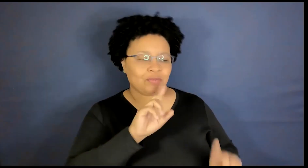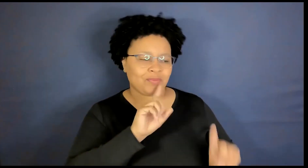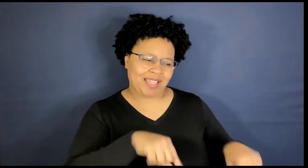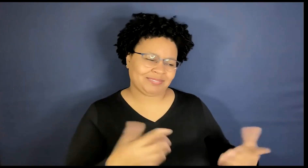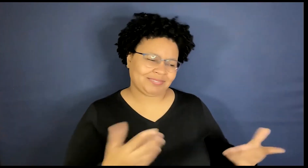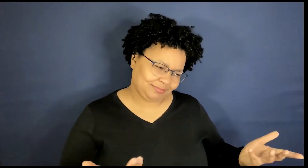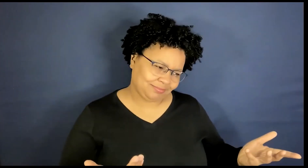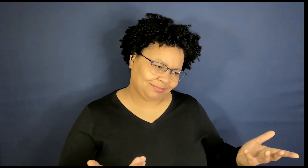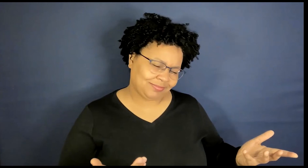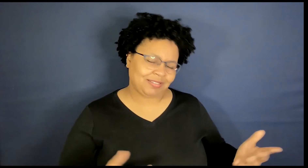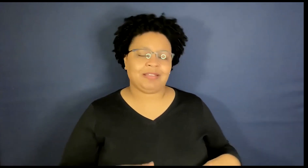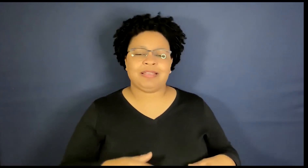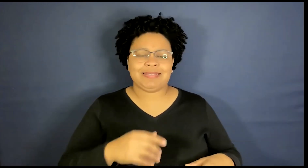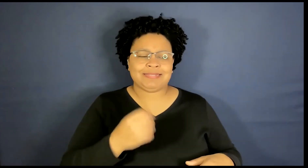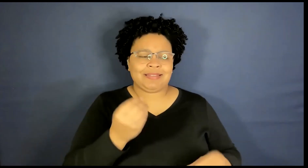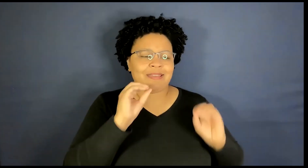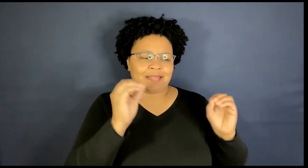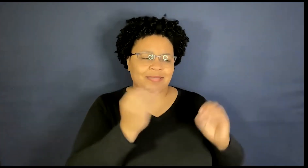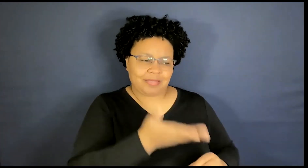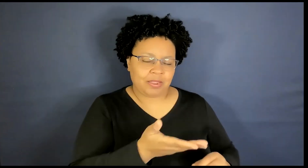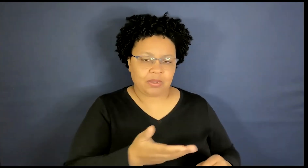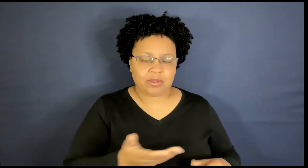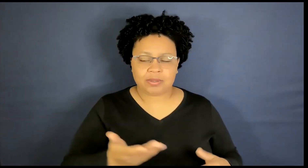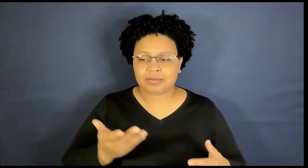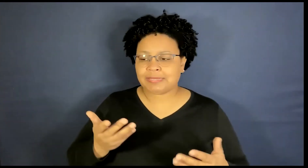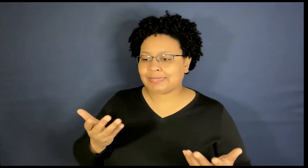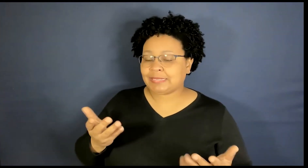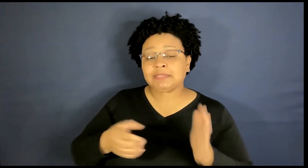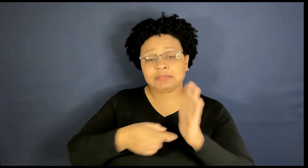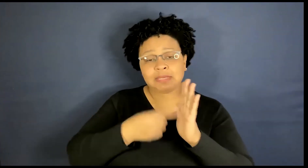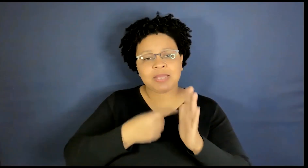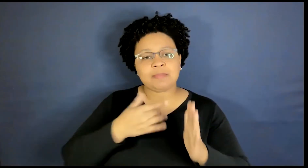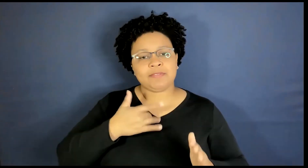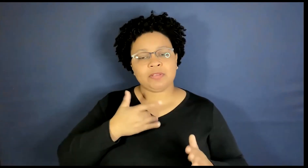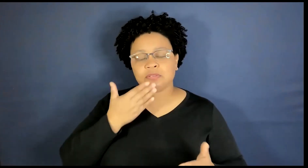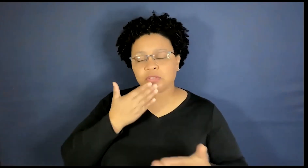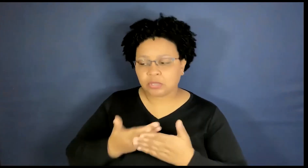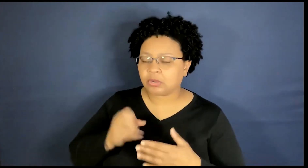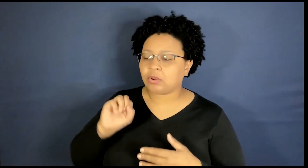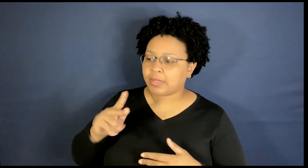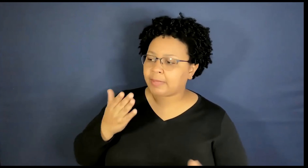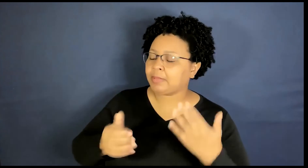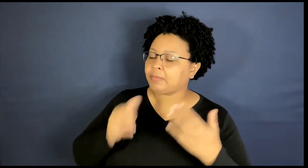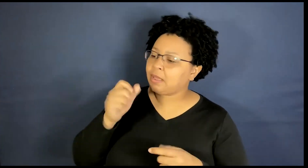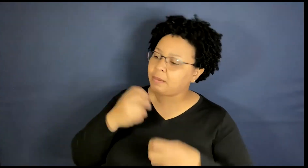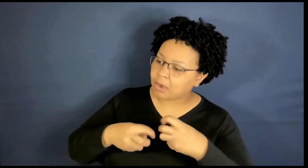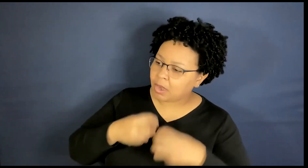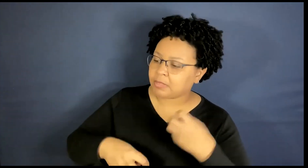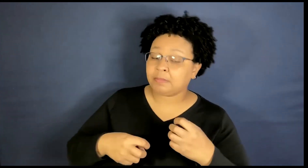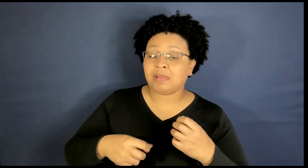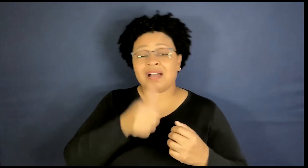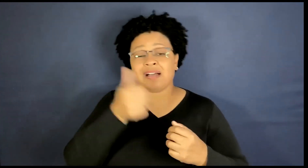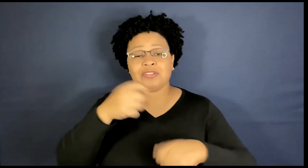And in some situations it's reassuring, right? And then others, it feels like their voice is